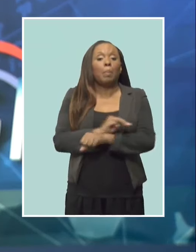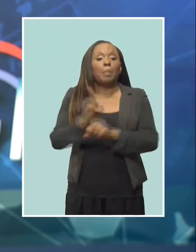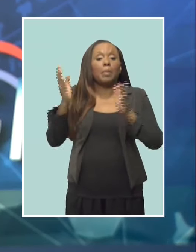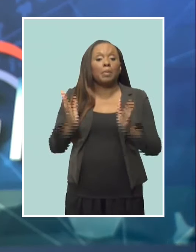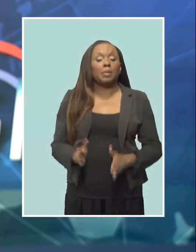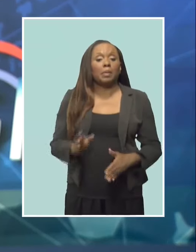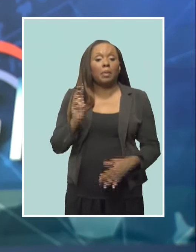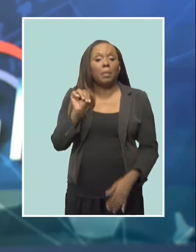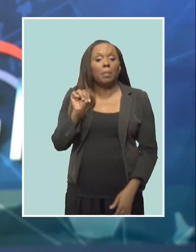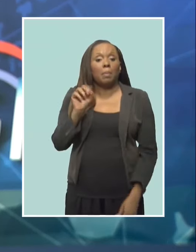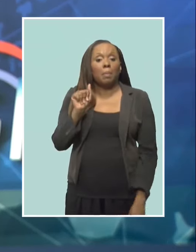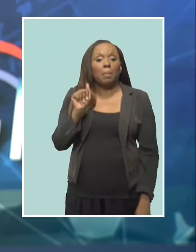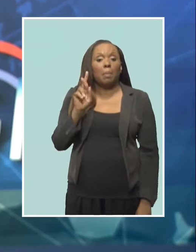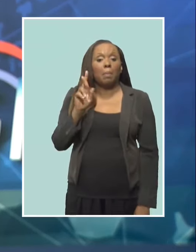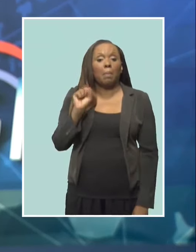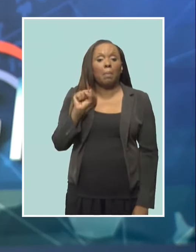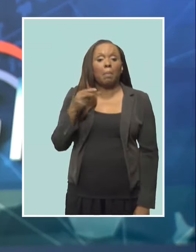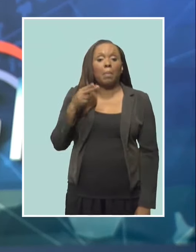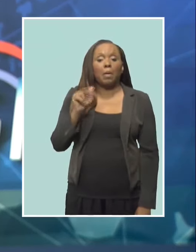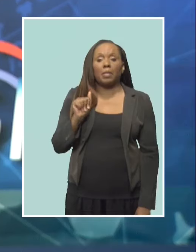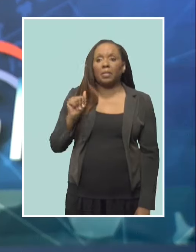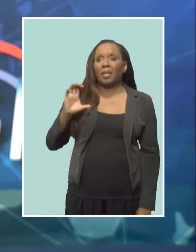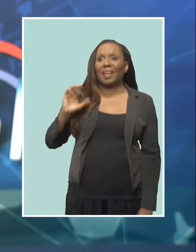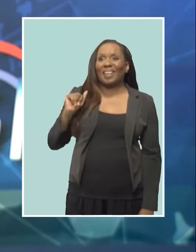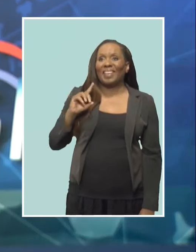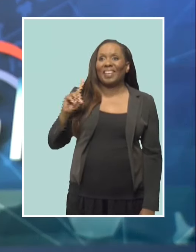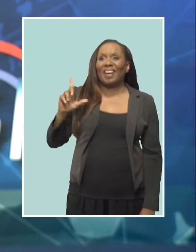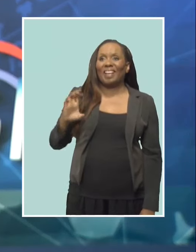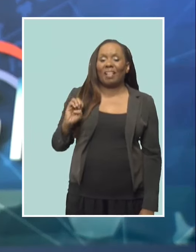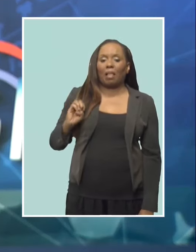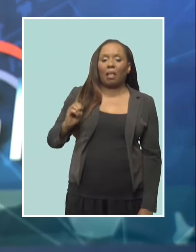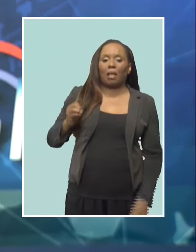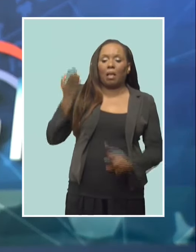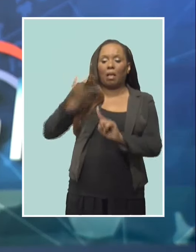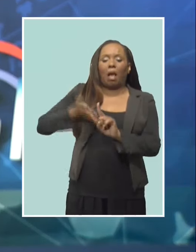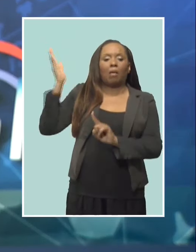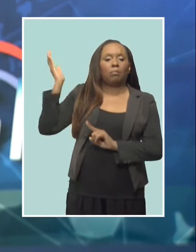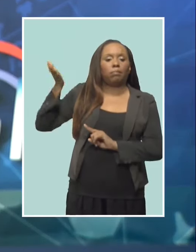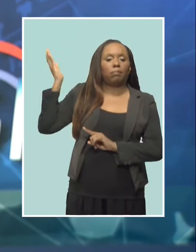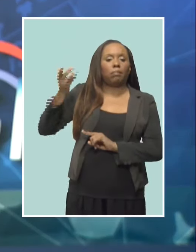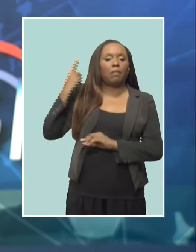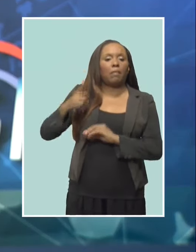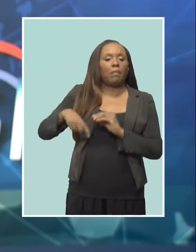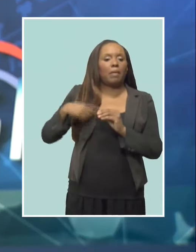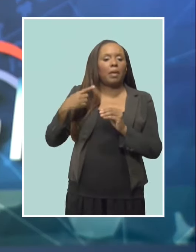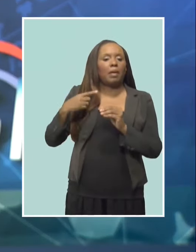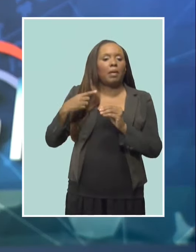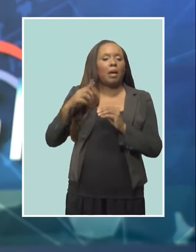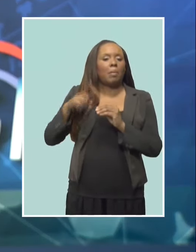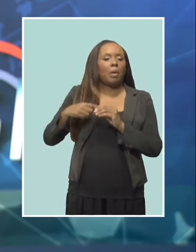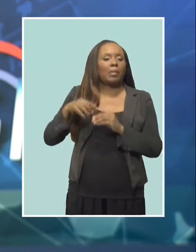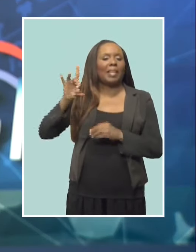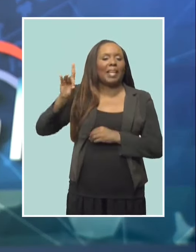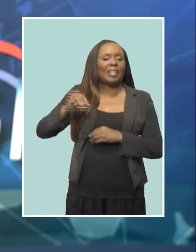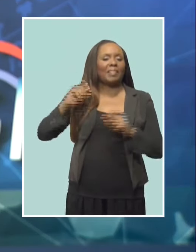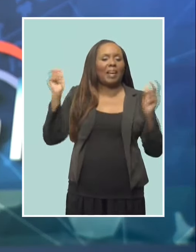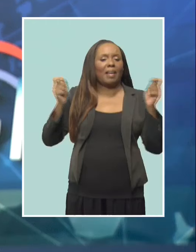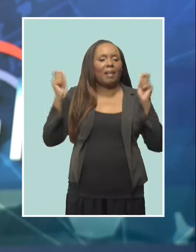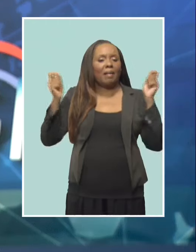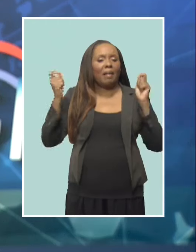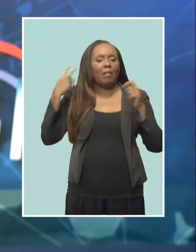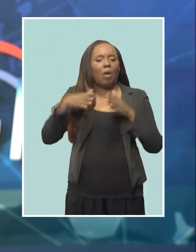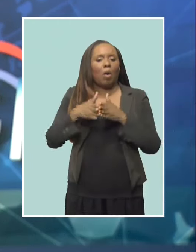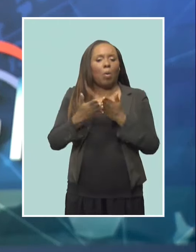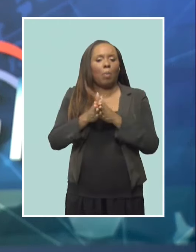Marcia Caddo. She was speaking on the sidelines of a symposium to commemorate the 80th anniversary of Eric Williams's groundbreaking